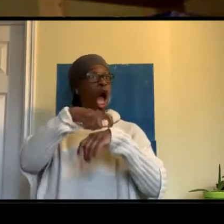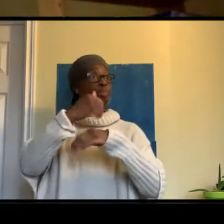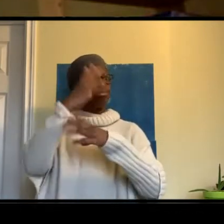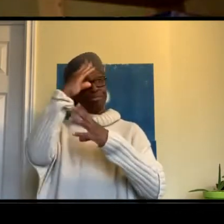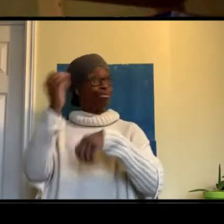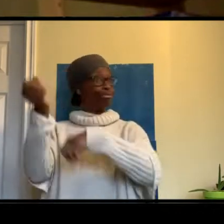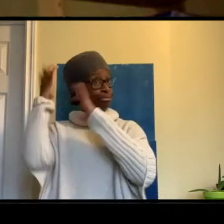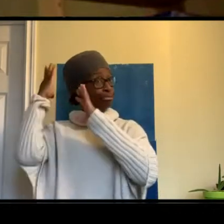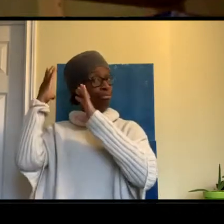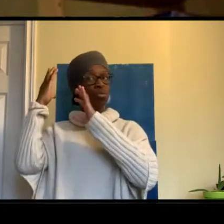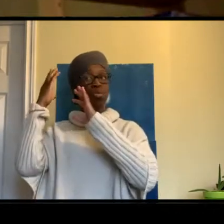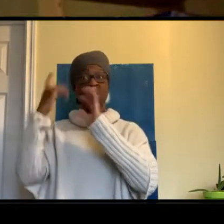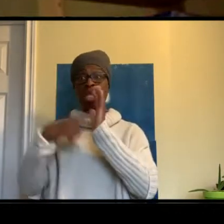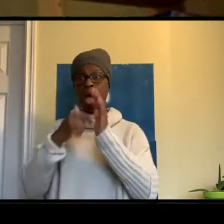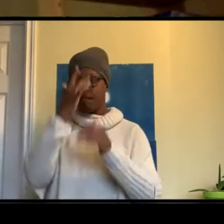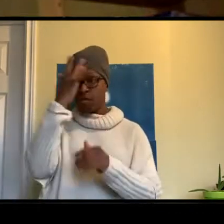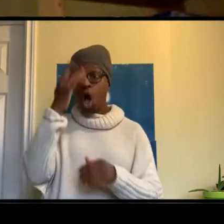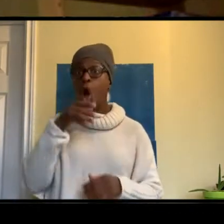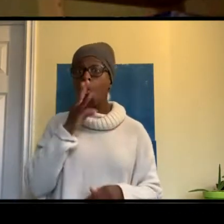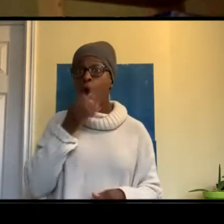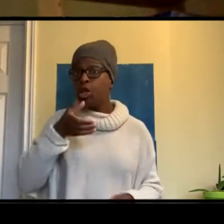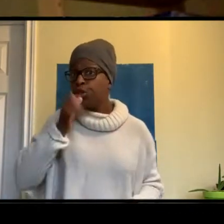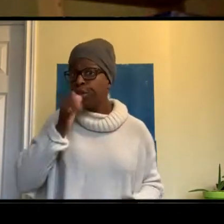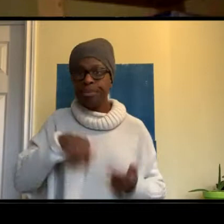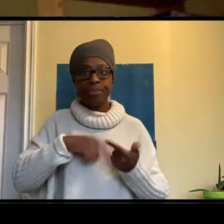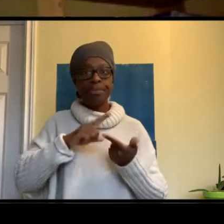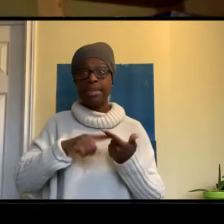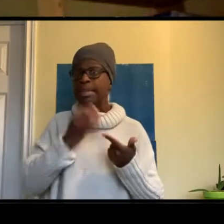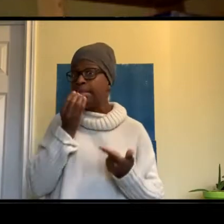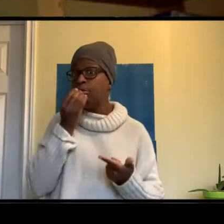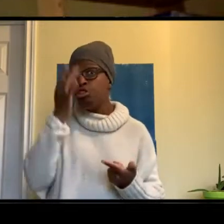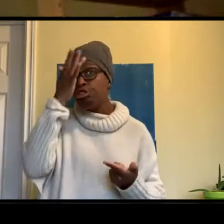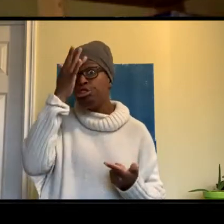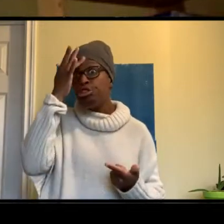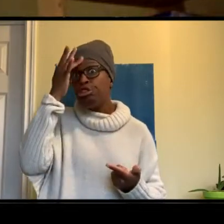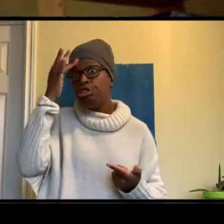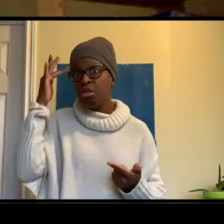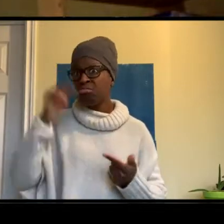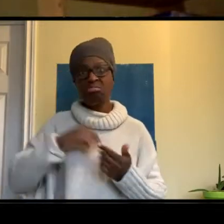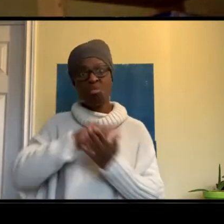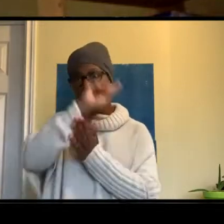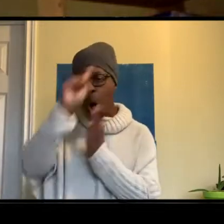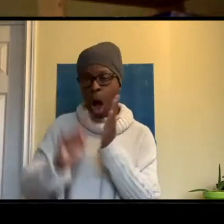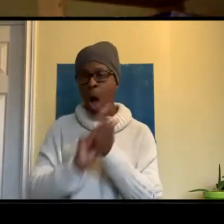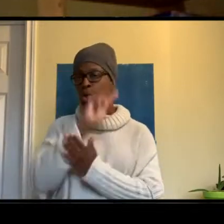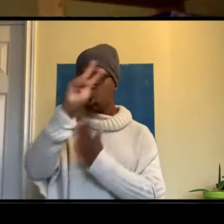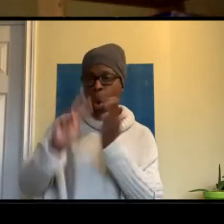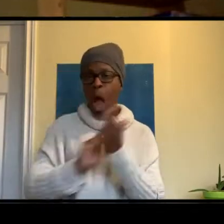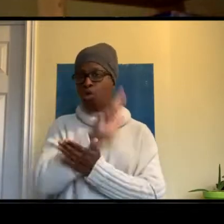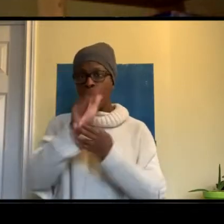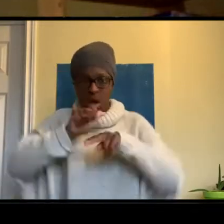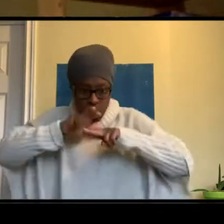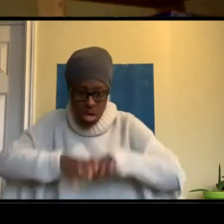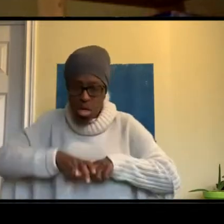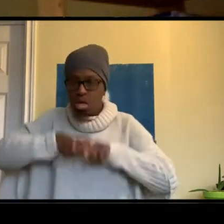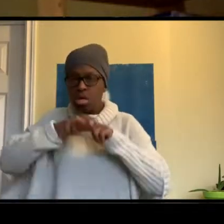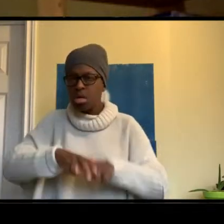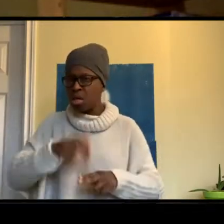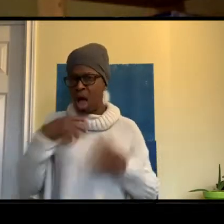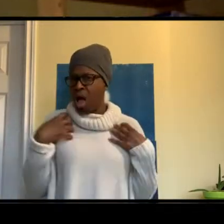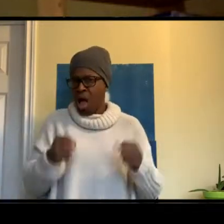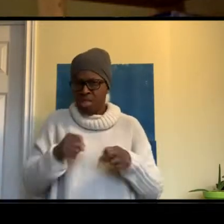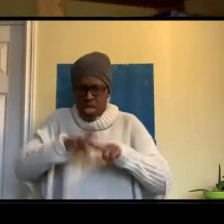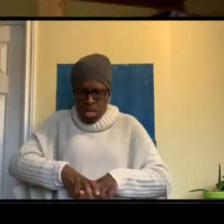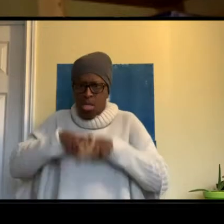drink water. I can forget to eat. 3 hours can go by and I haven't gotten up and moved my body around. So what I've learned over